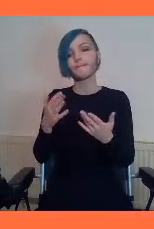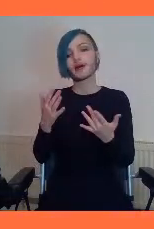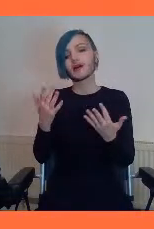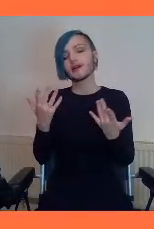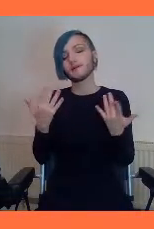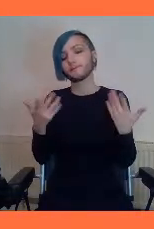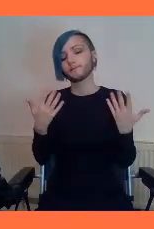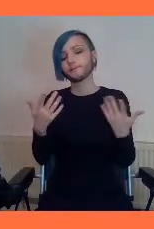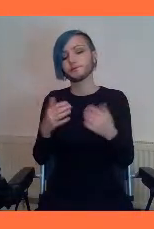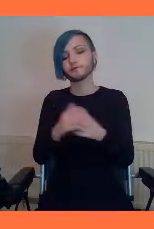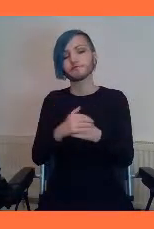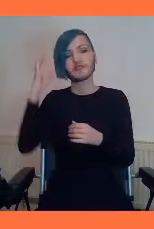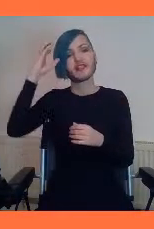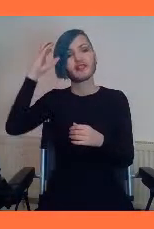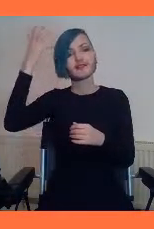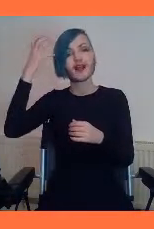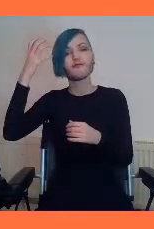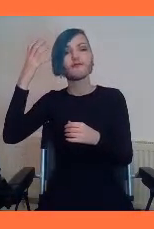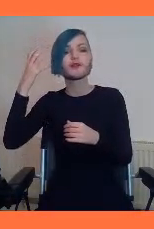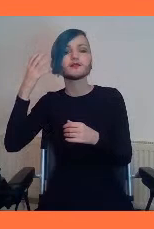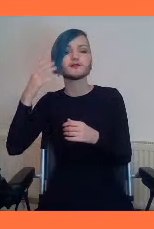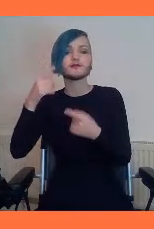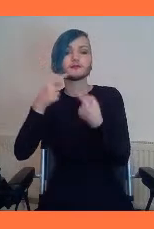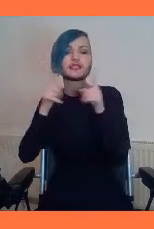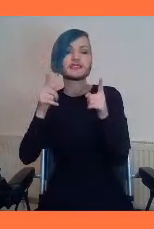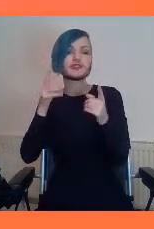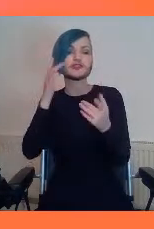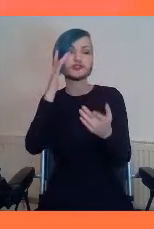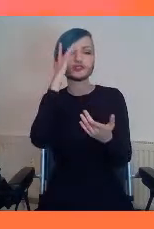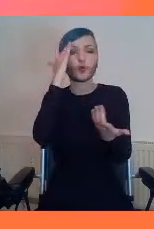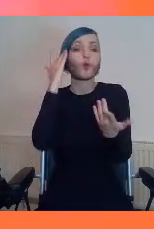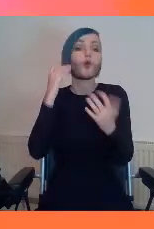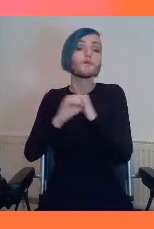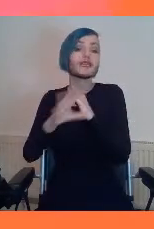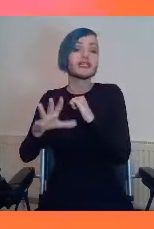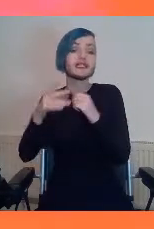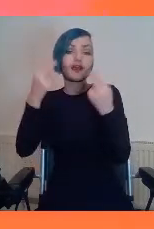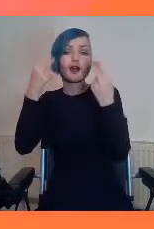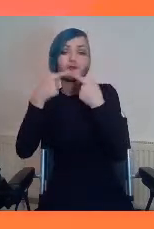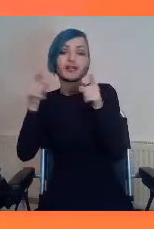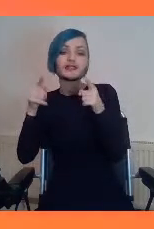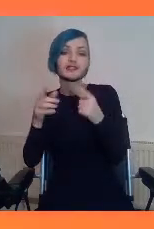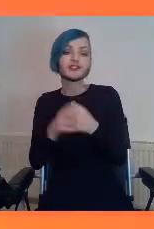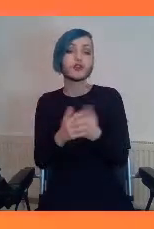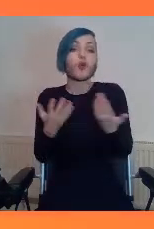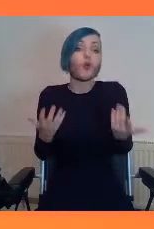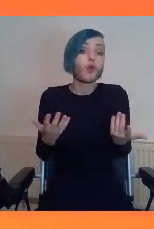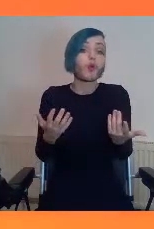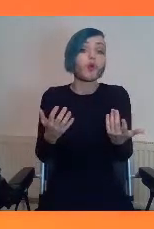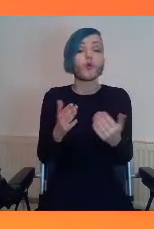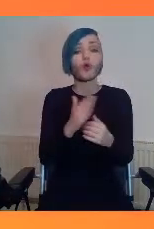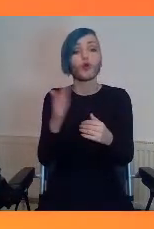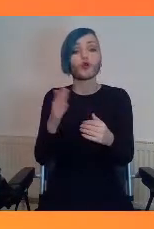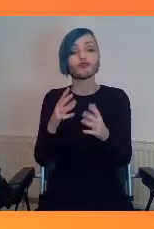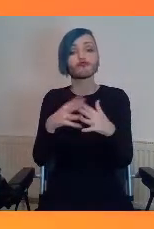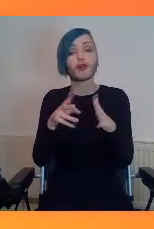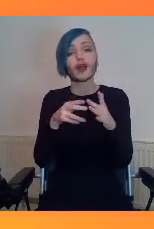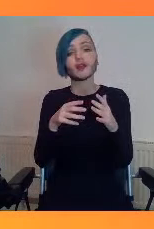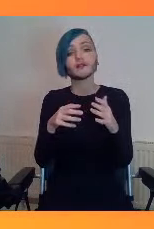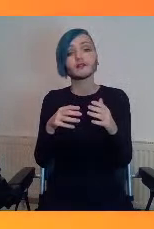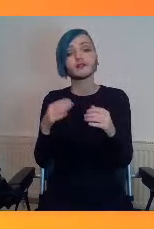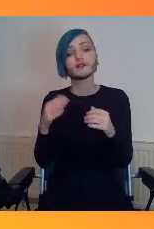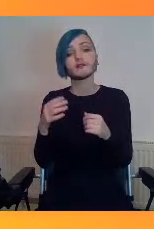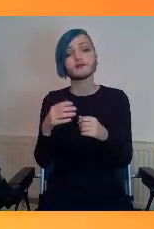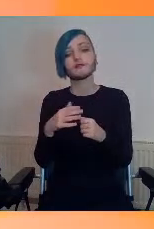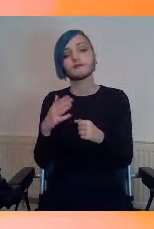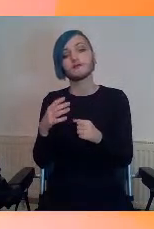of government media or by the right wing movement. Which organizations which gave them a